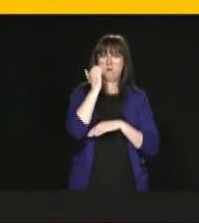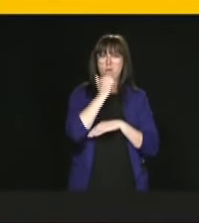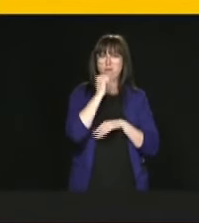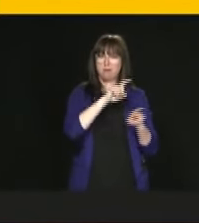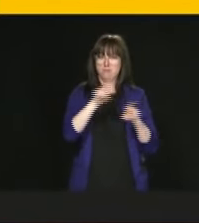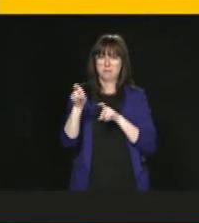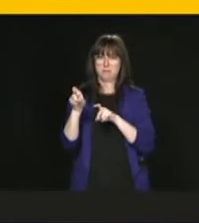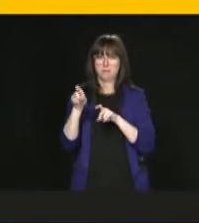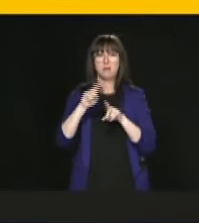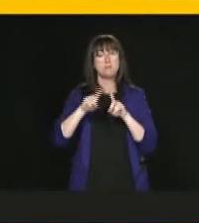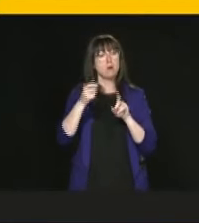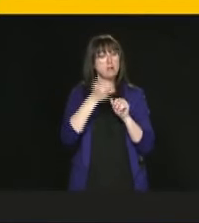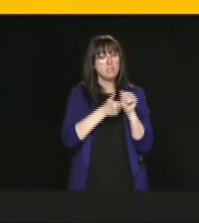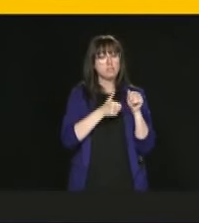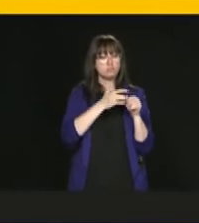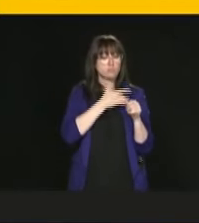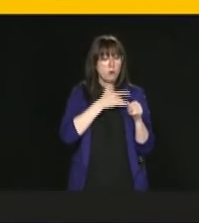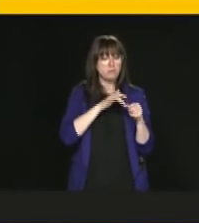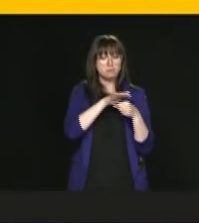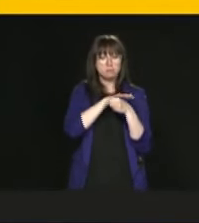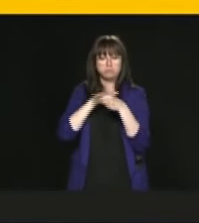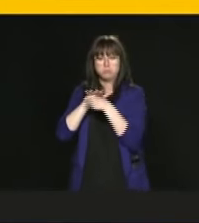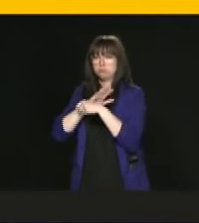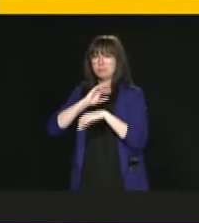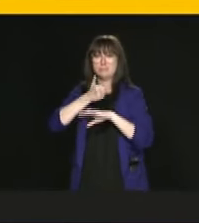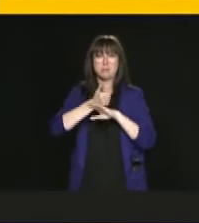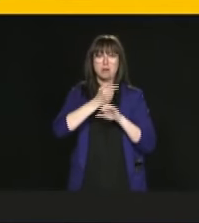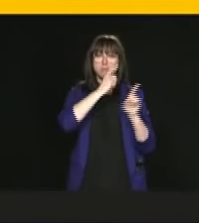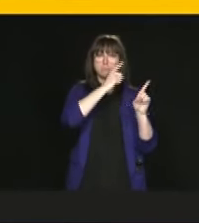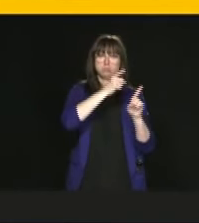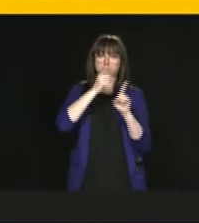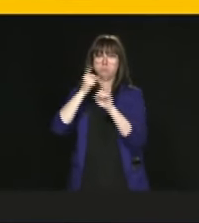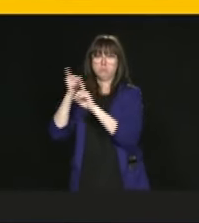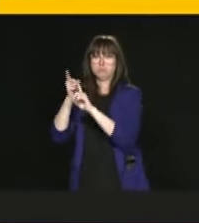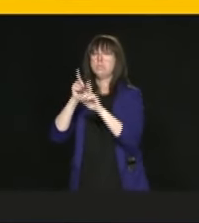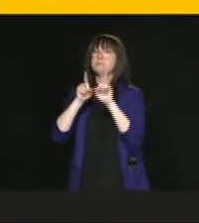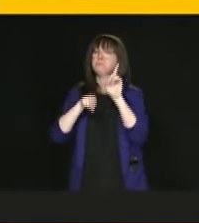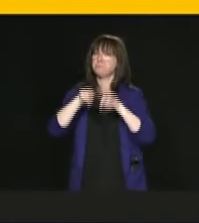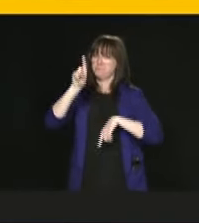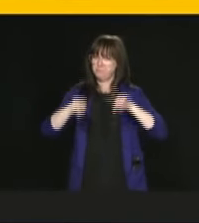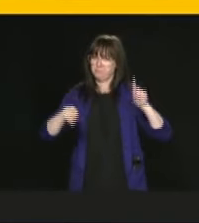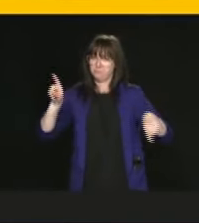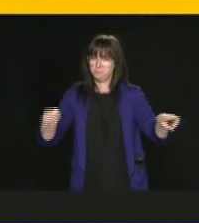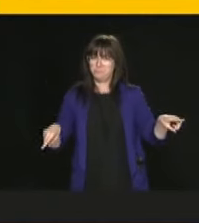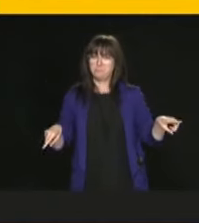all set different targets, and their abilities and their